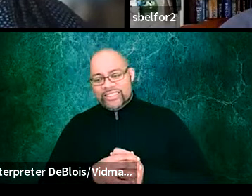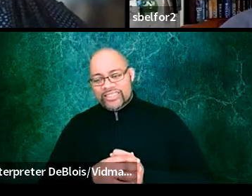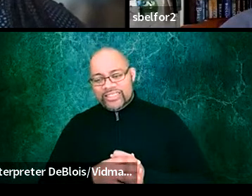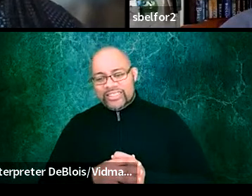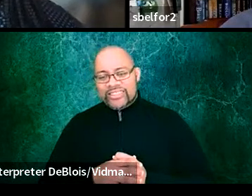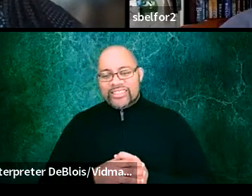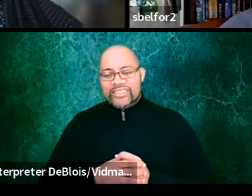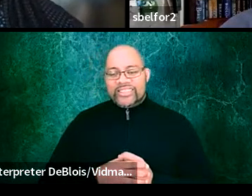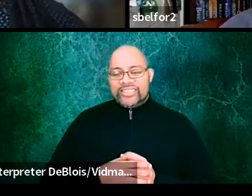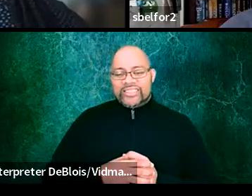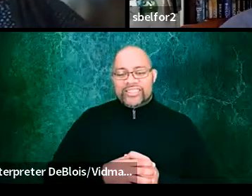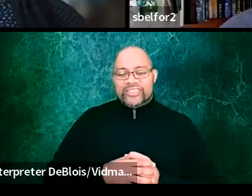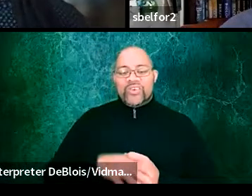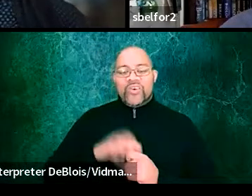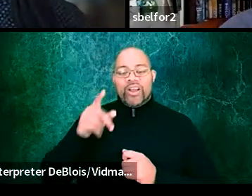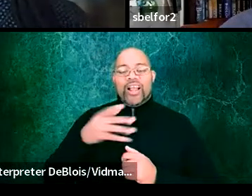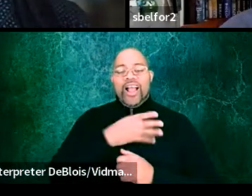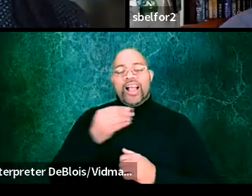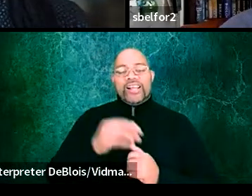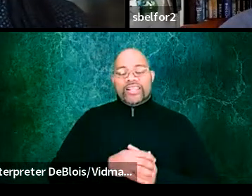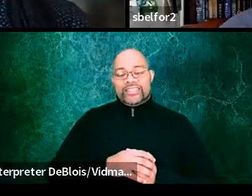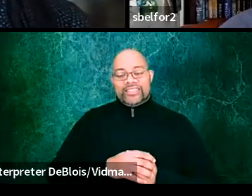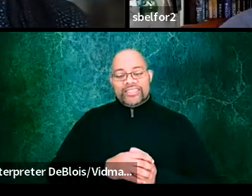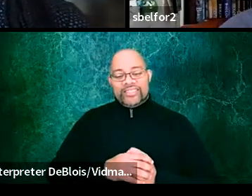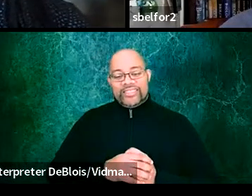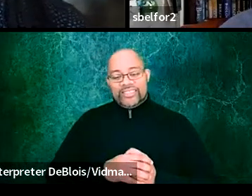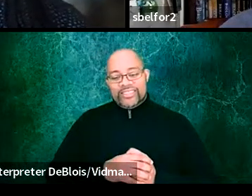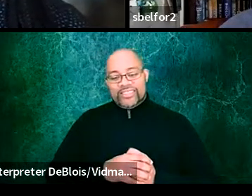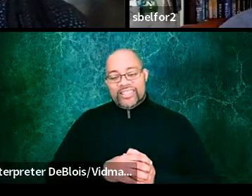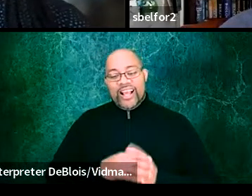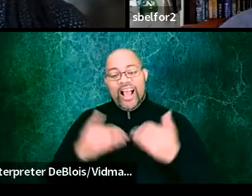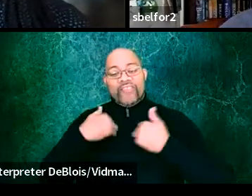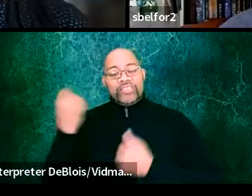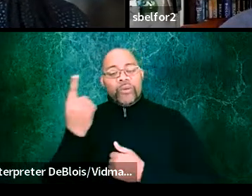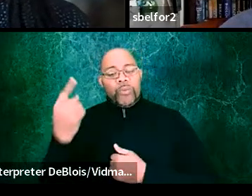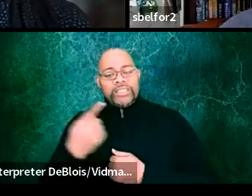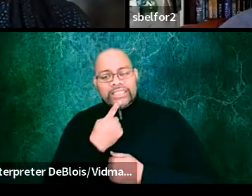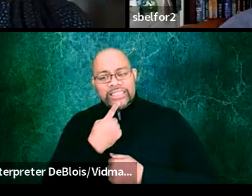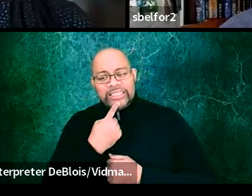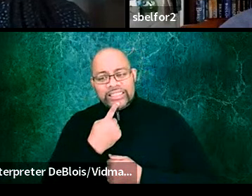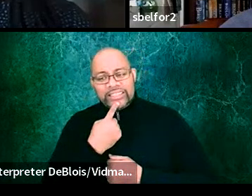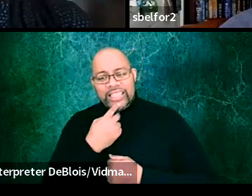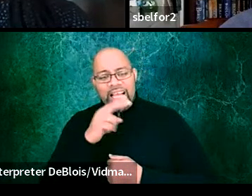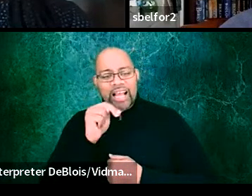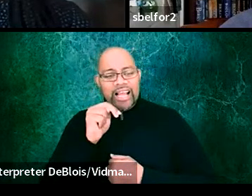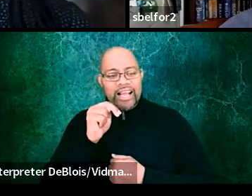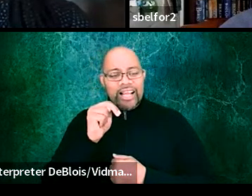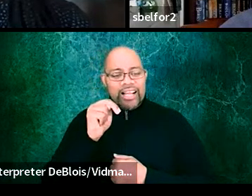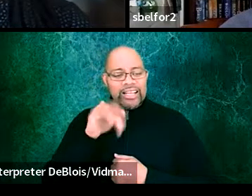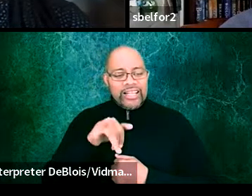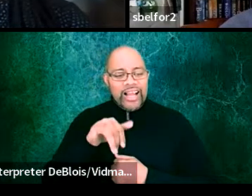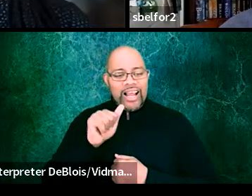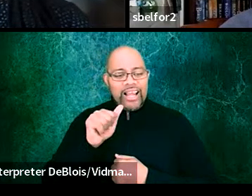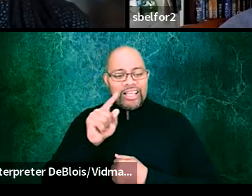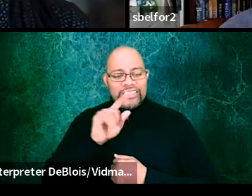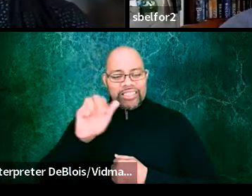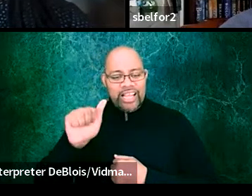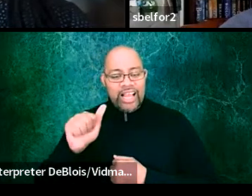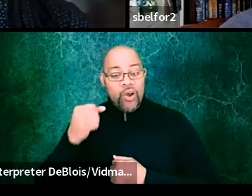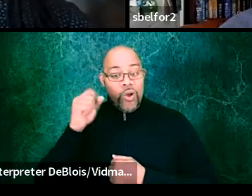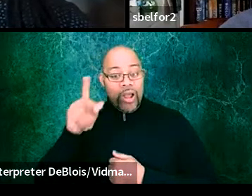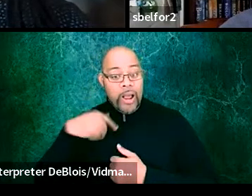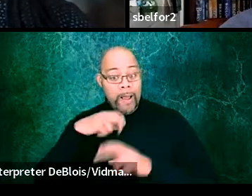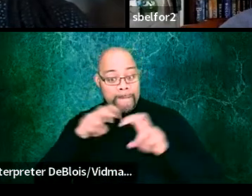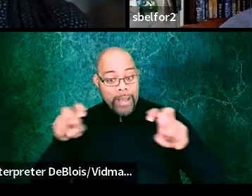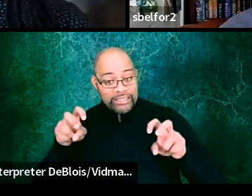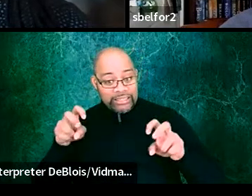Samia. Okay, and we had somebody say Niaja. I don't know. Are